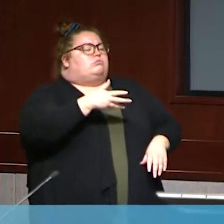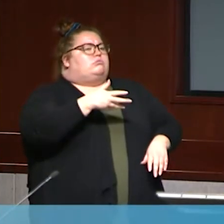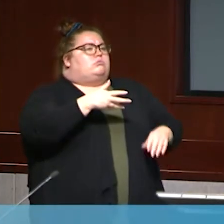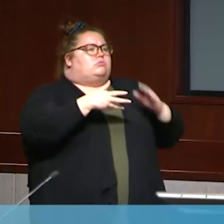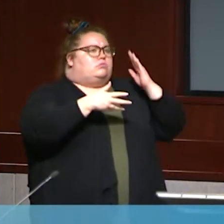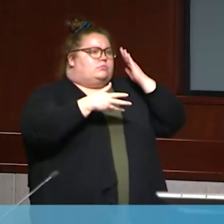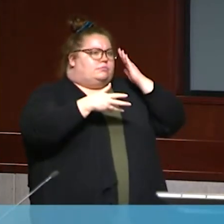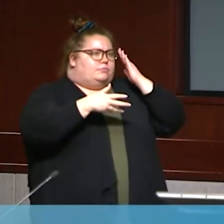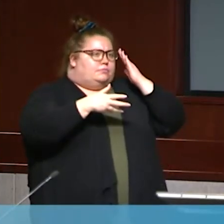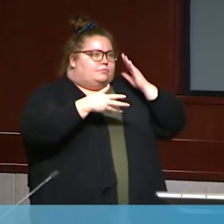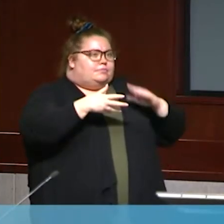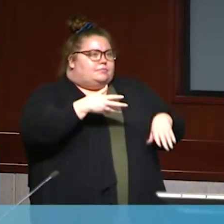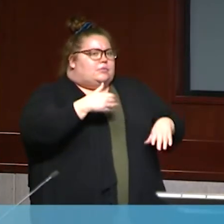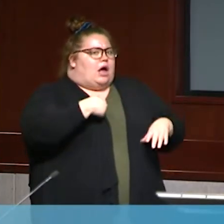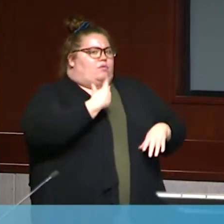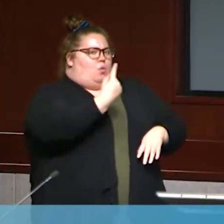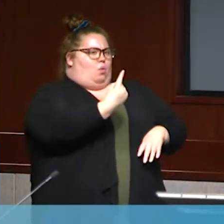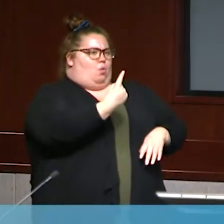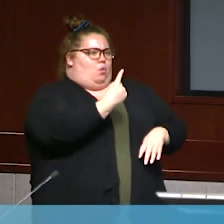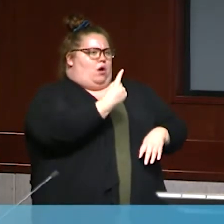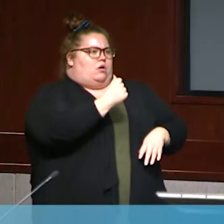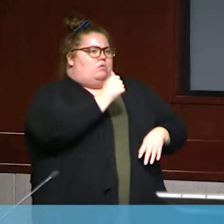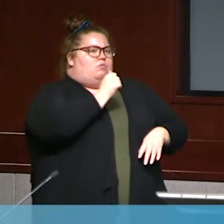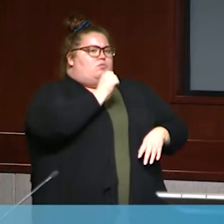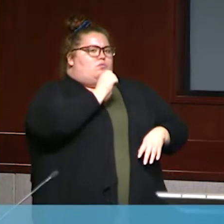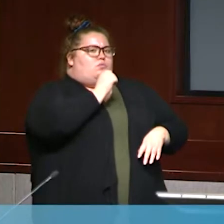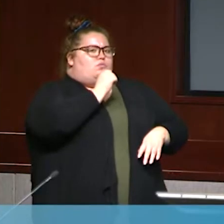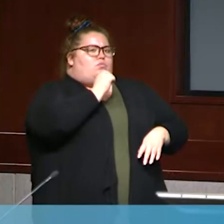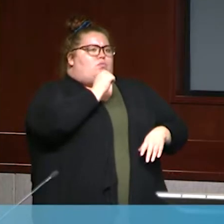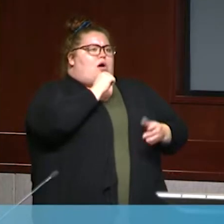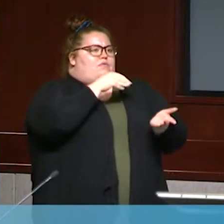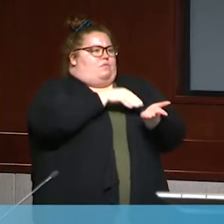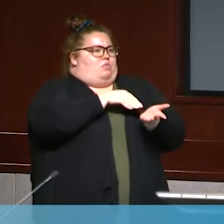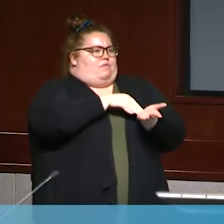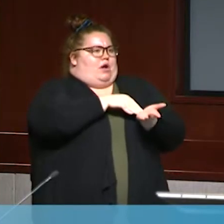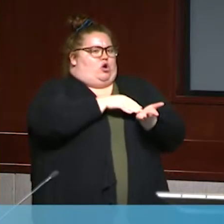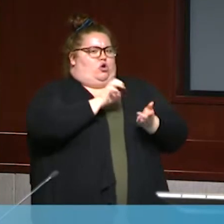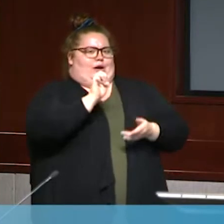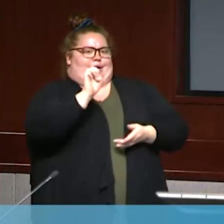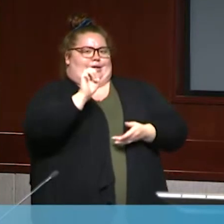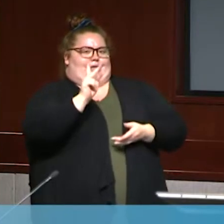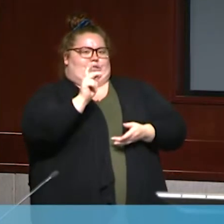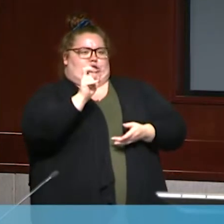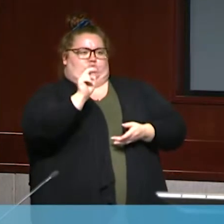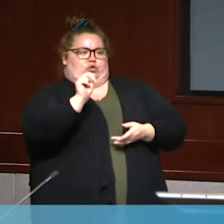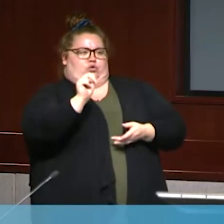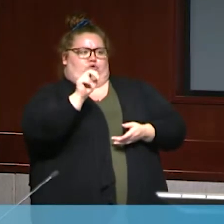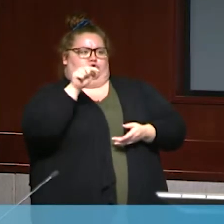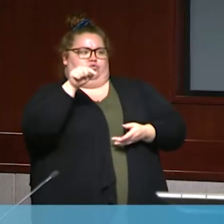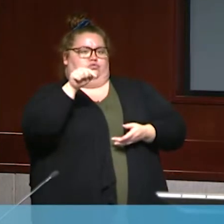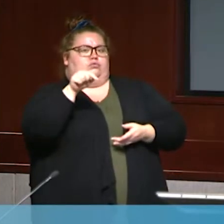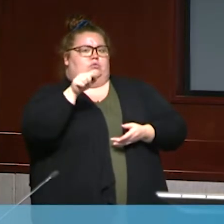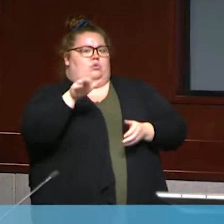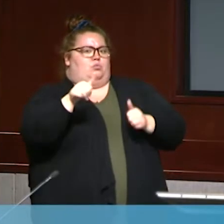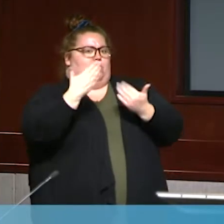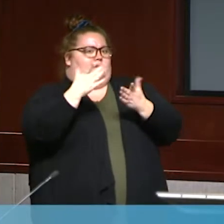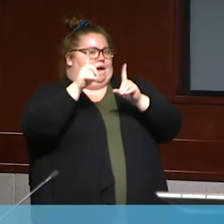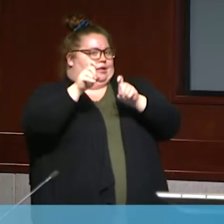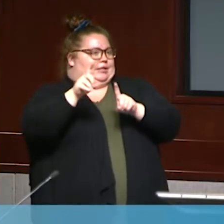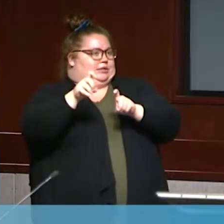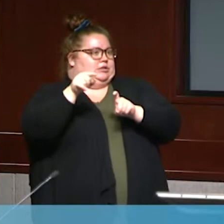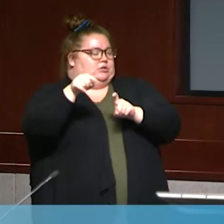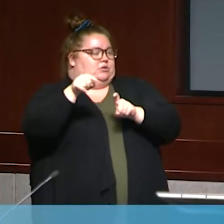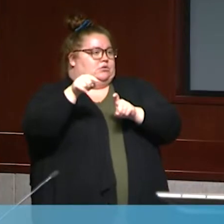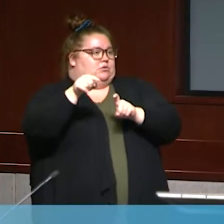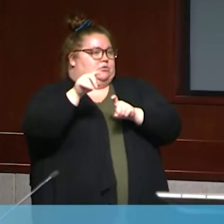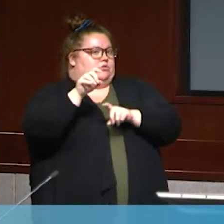guess what you would call private provider in East Kern that's doing testing, Sparts, Altadena. How does that work with